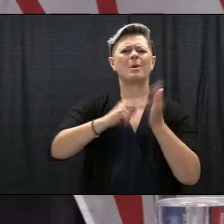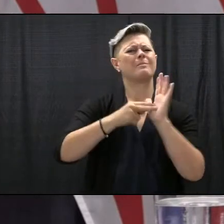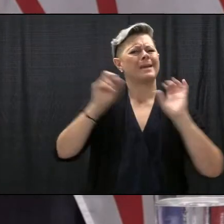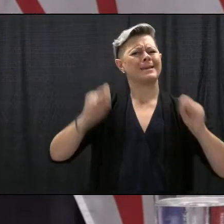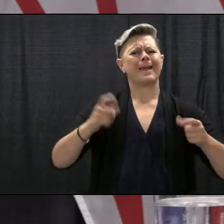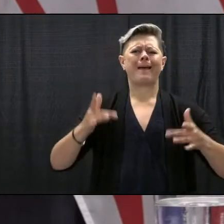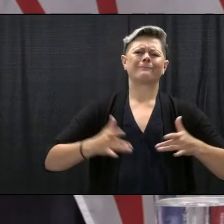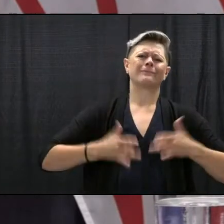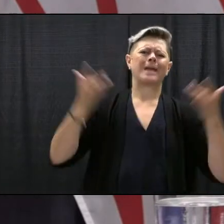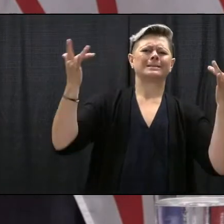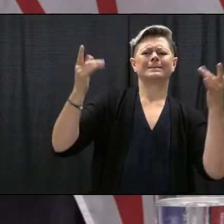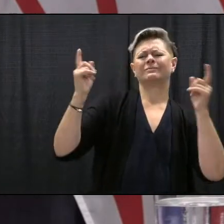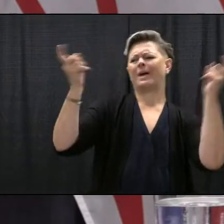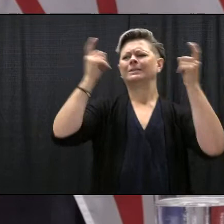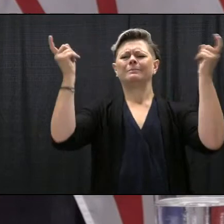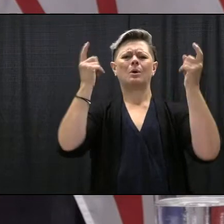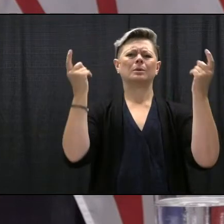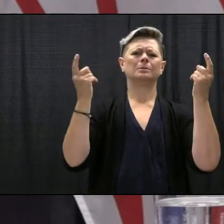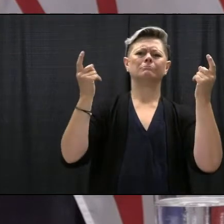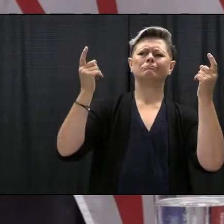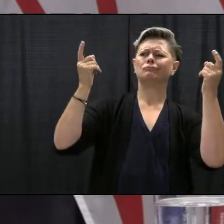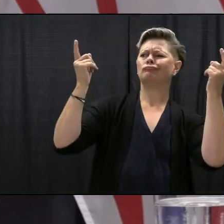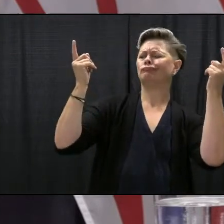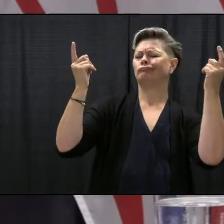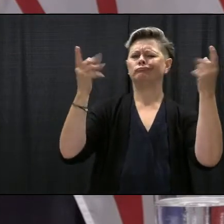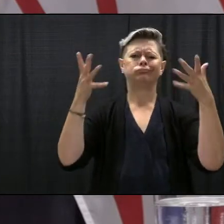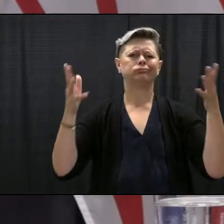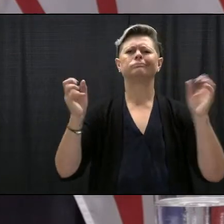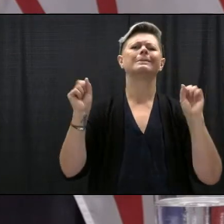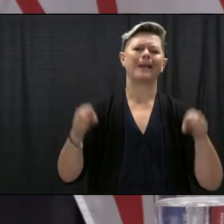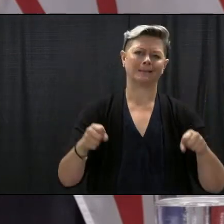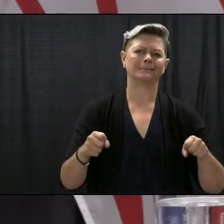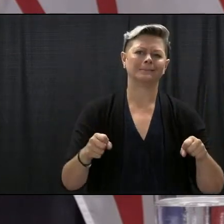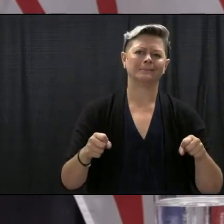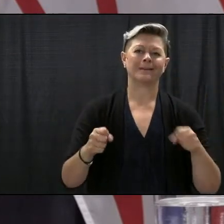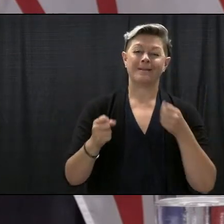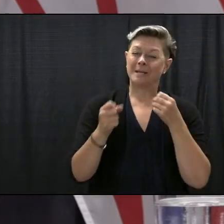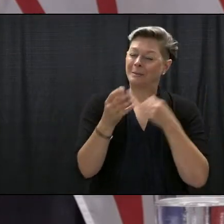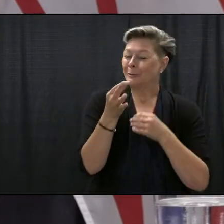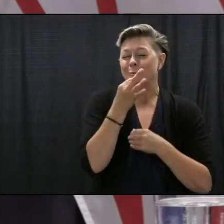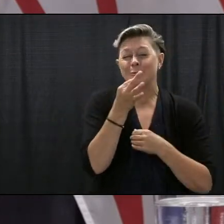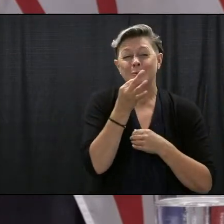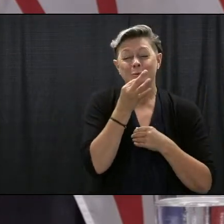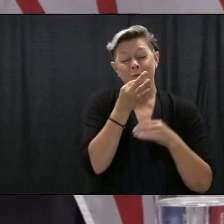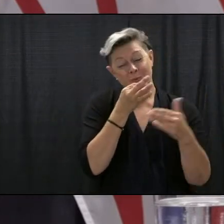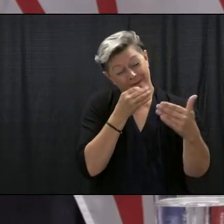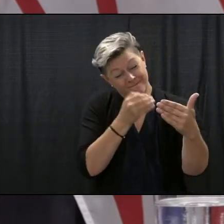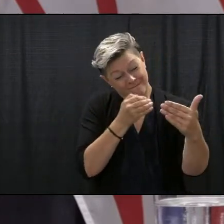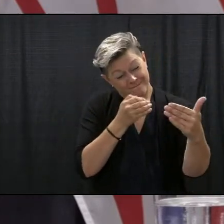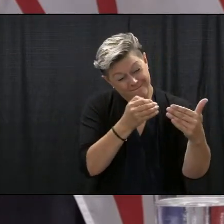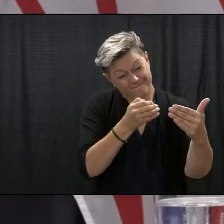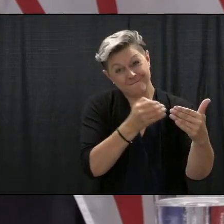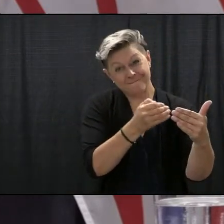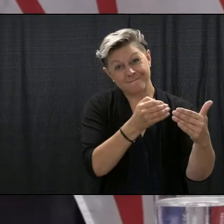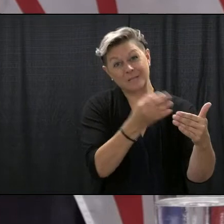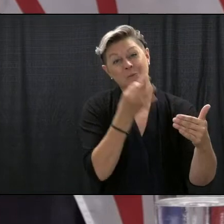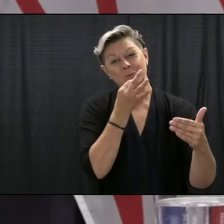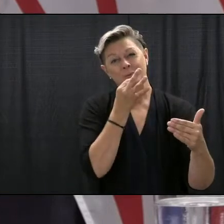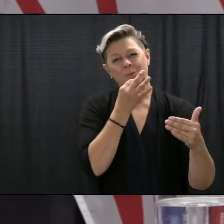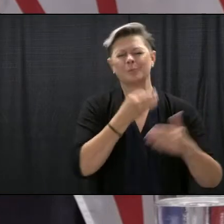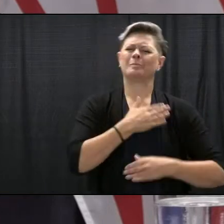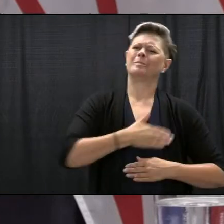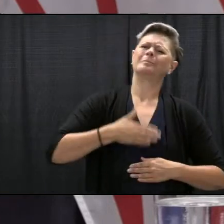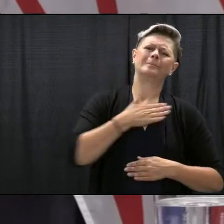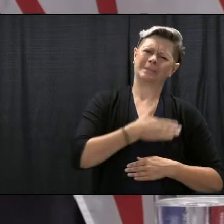Iceberg Alley and get back to having a more normal life here. We're almost there. The end is in sight, but please, please do your part. It's